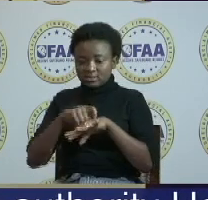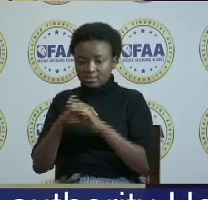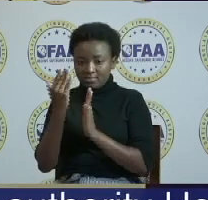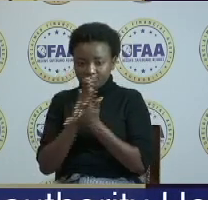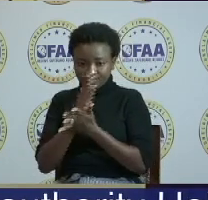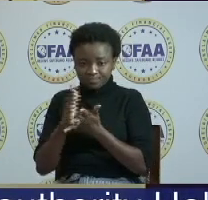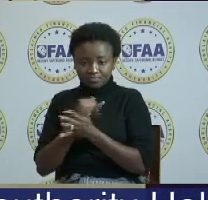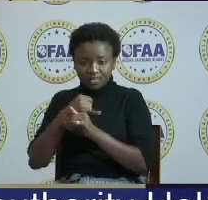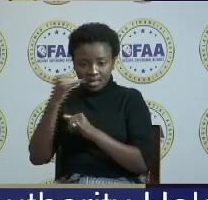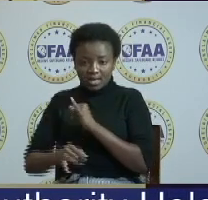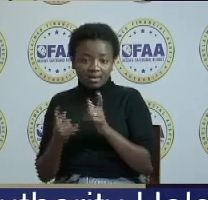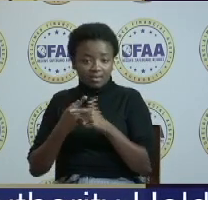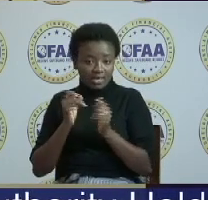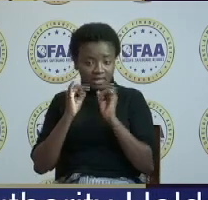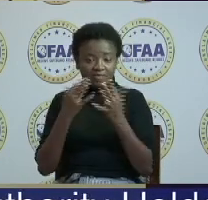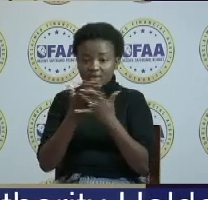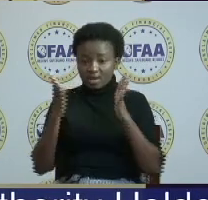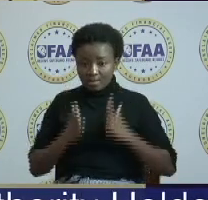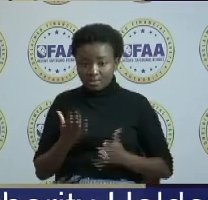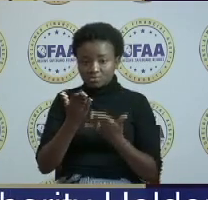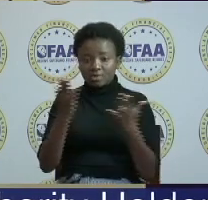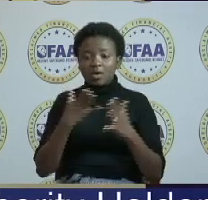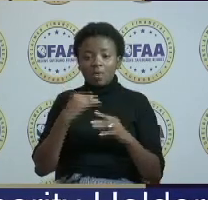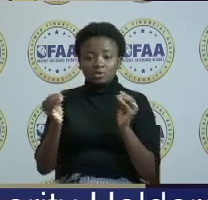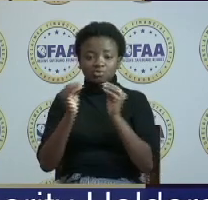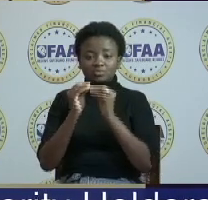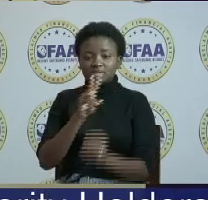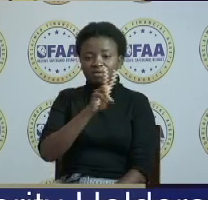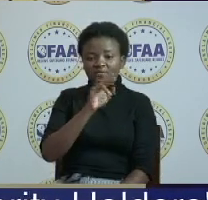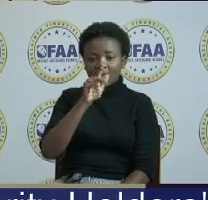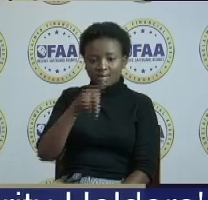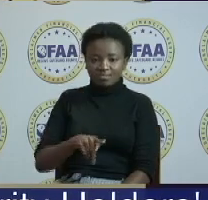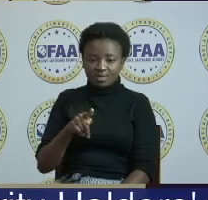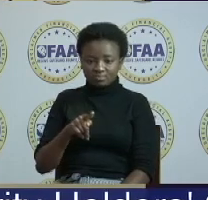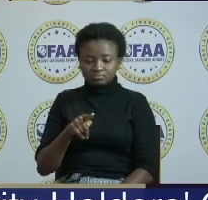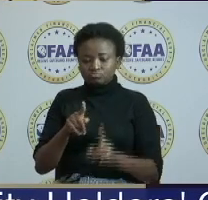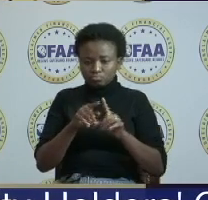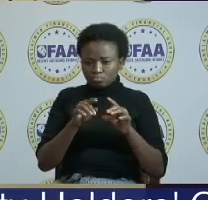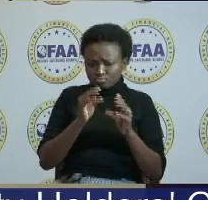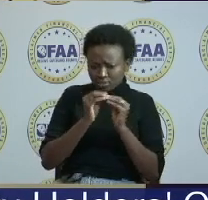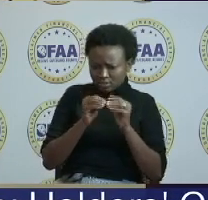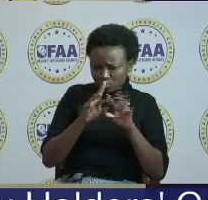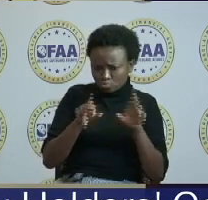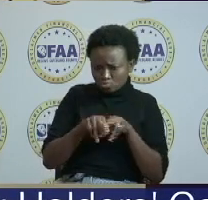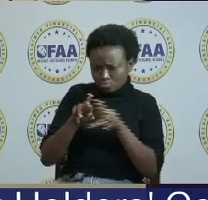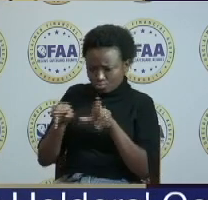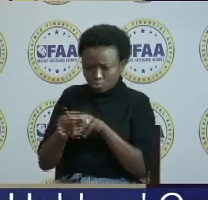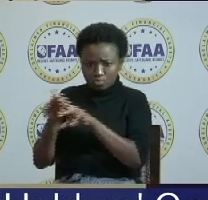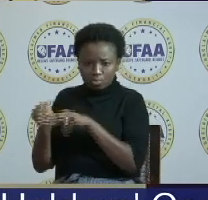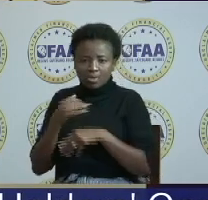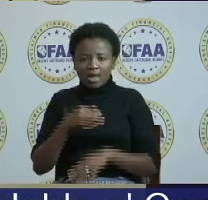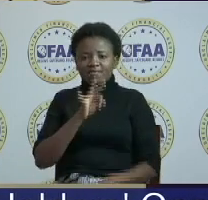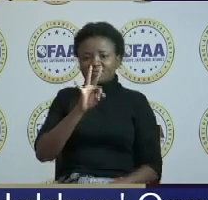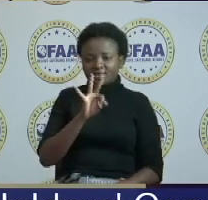is Q&A. And for those who would like to meet in the VIP lounges, we have three of them, and that are going to be hosted by